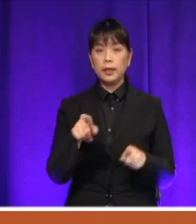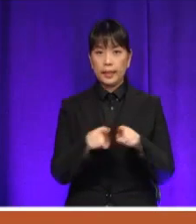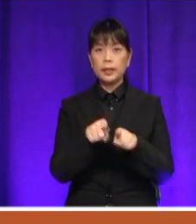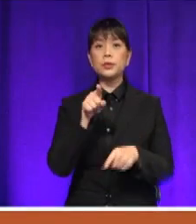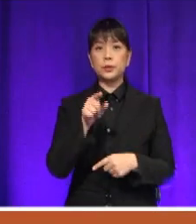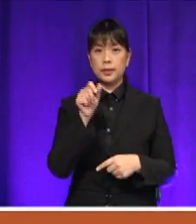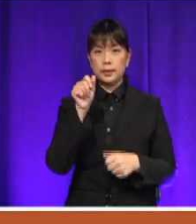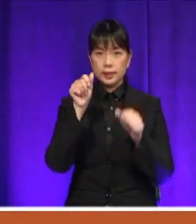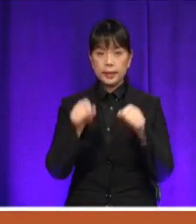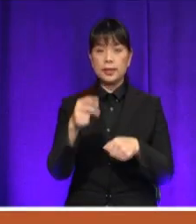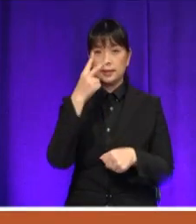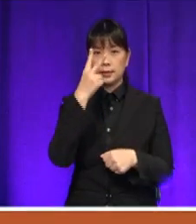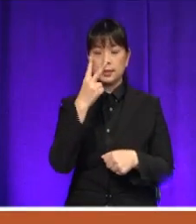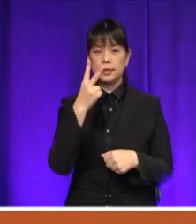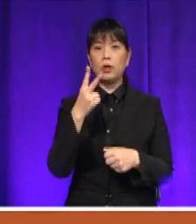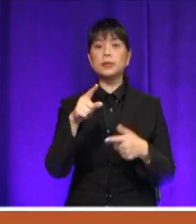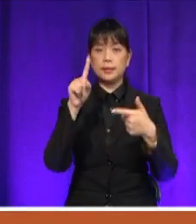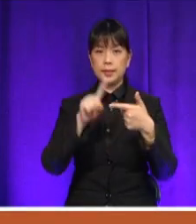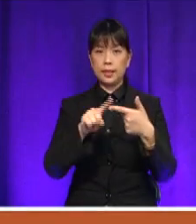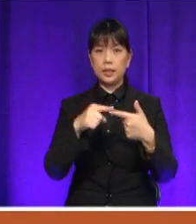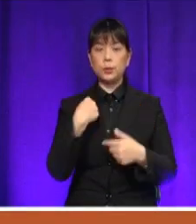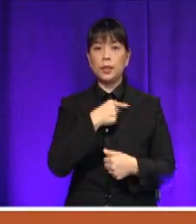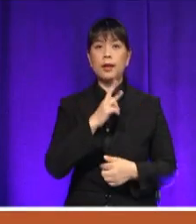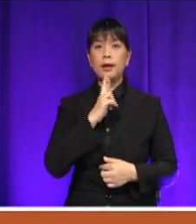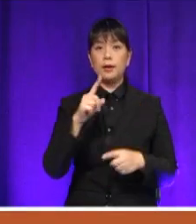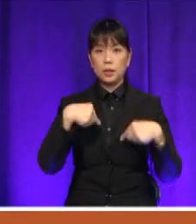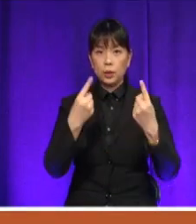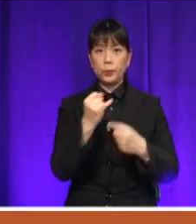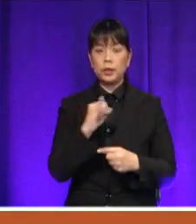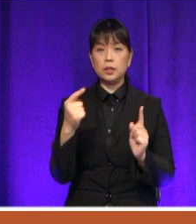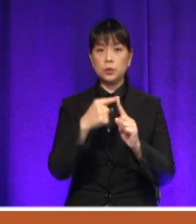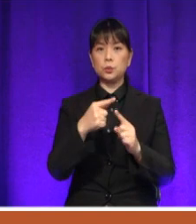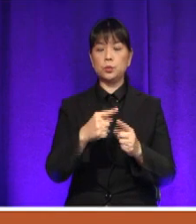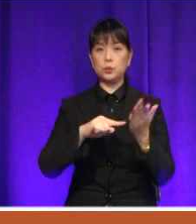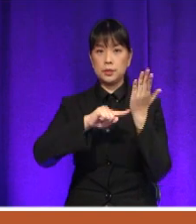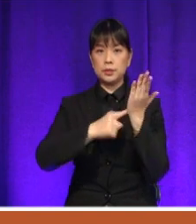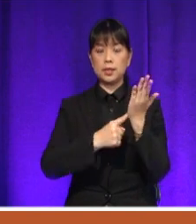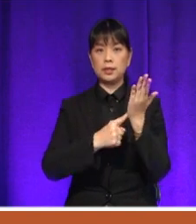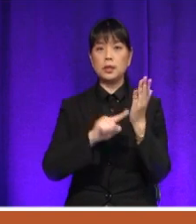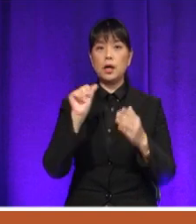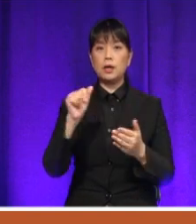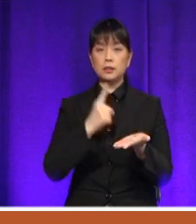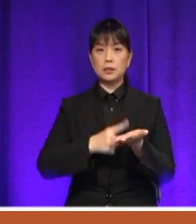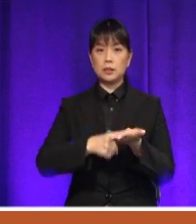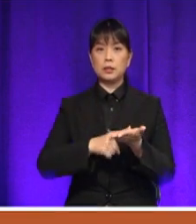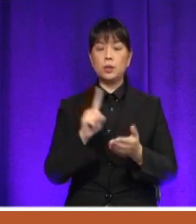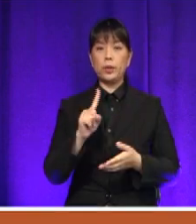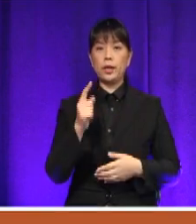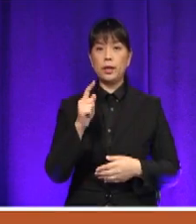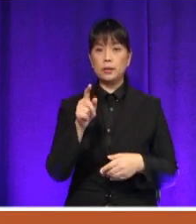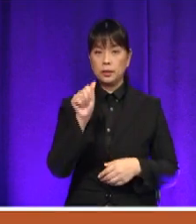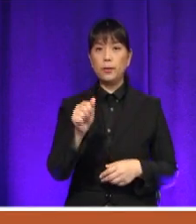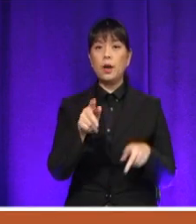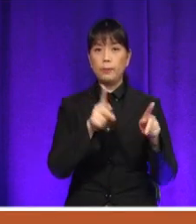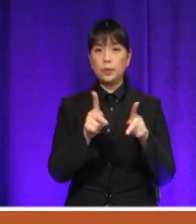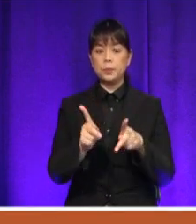the second learning outcome, we are going to start a discussion where the pupils are going to